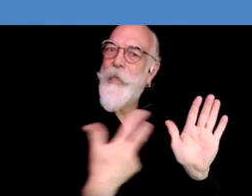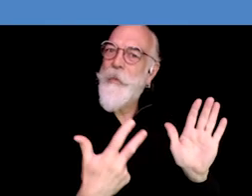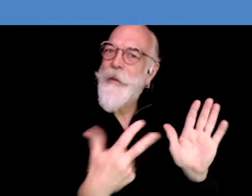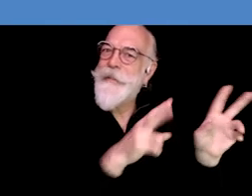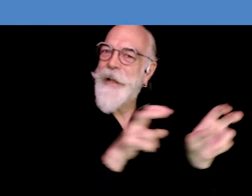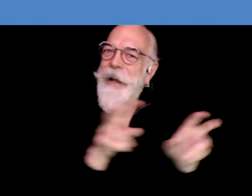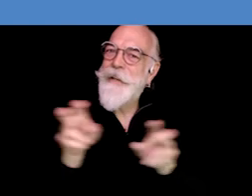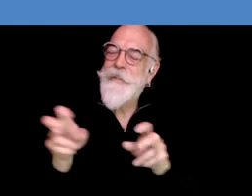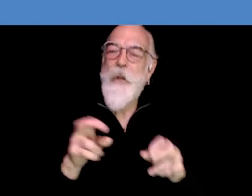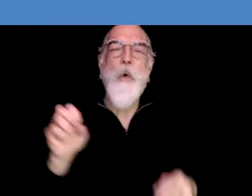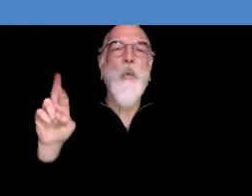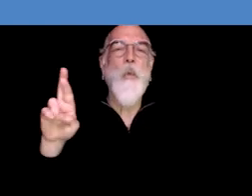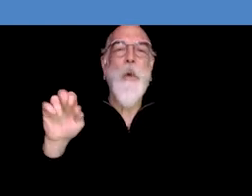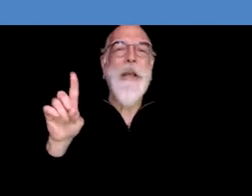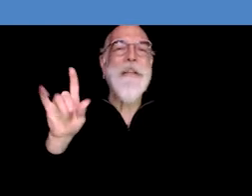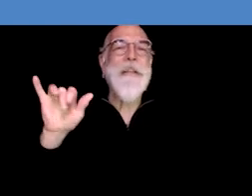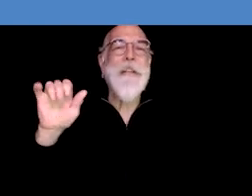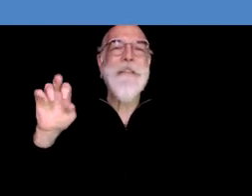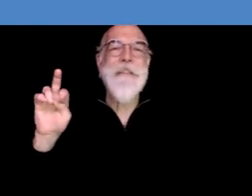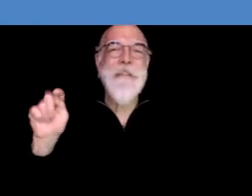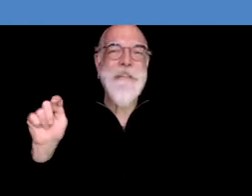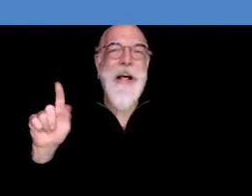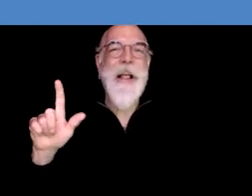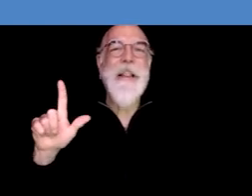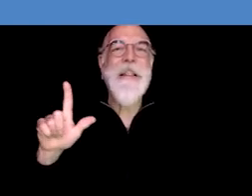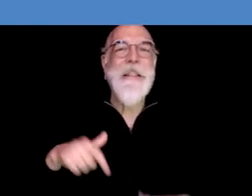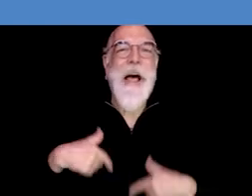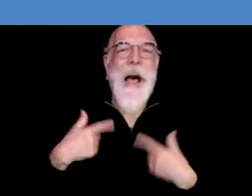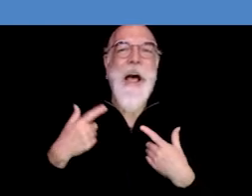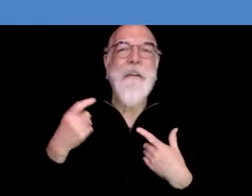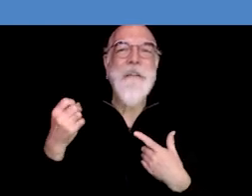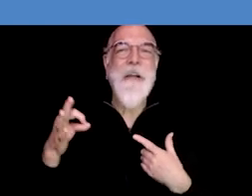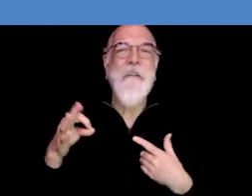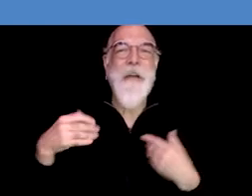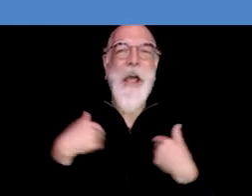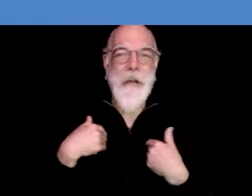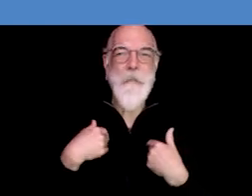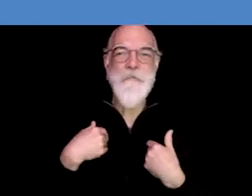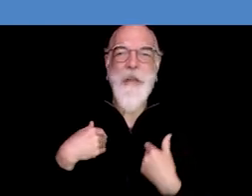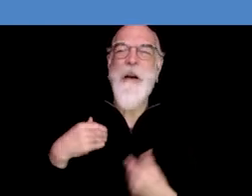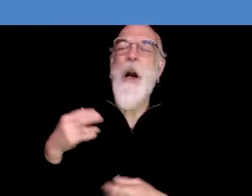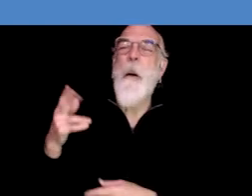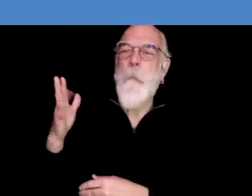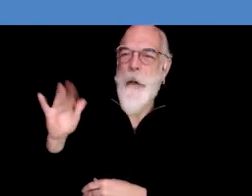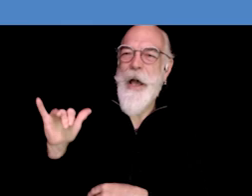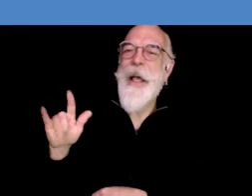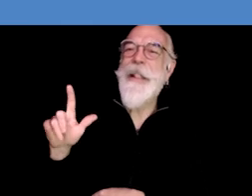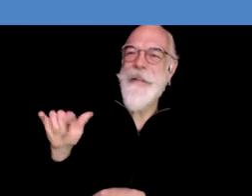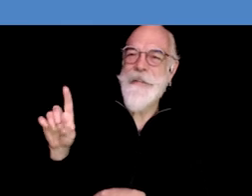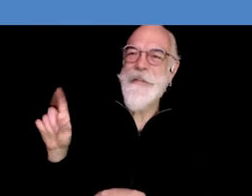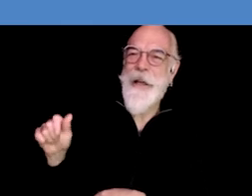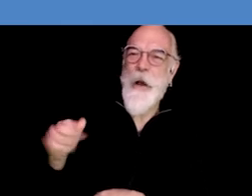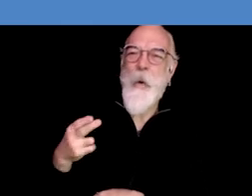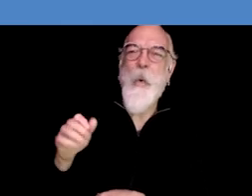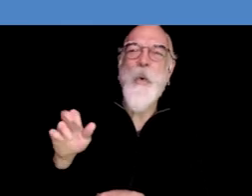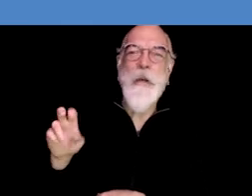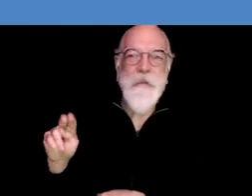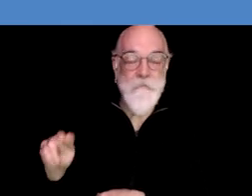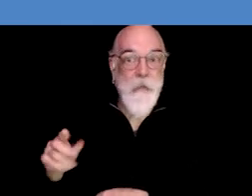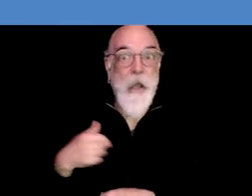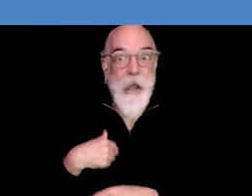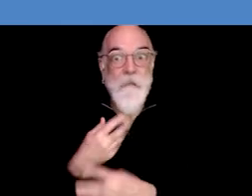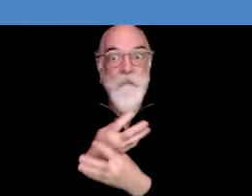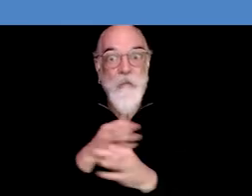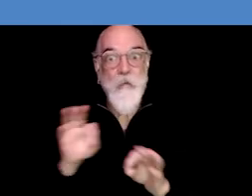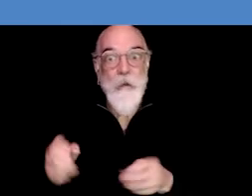Radiant Lives of Animals by Linda Hogan, to kick off our summer of free public programs, which included free book distributions of The